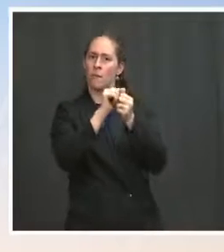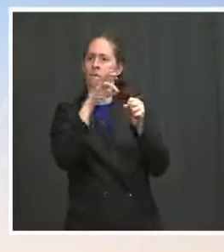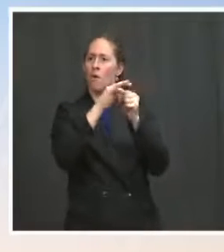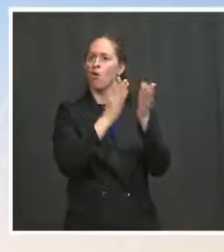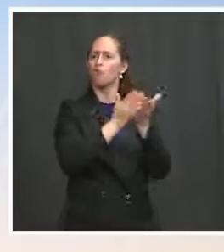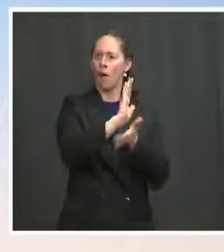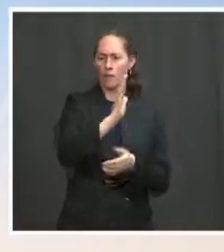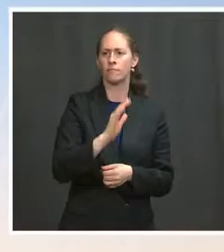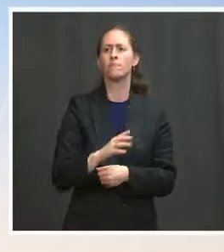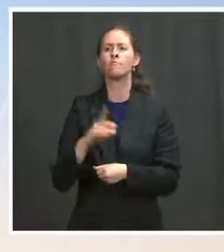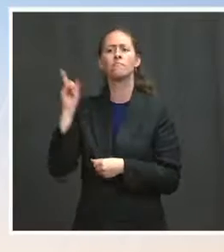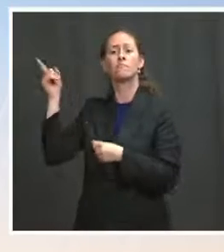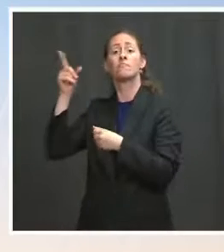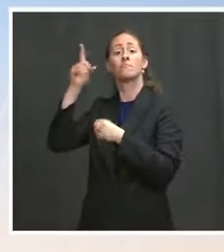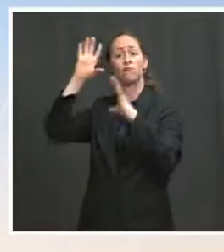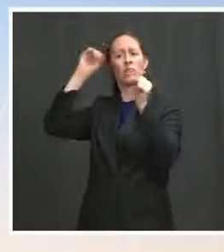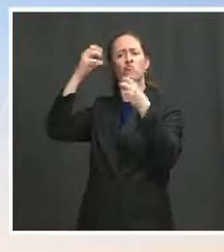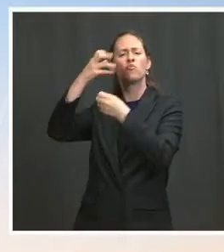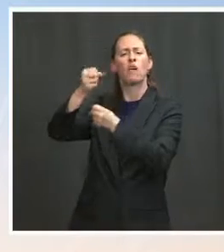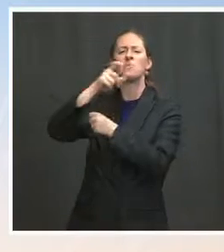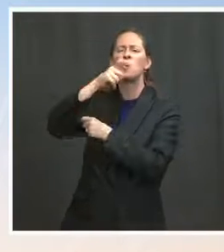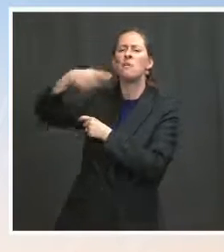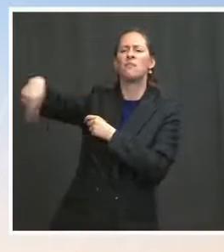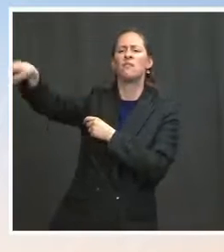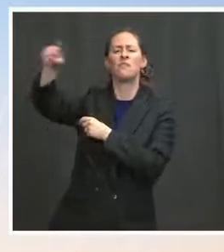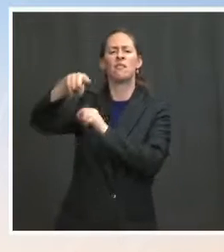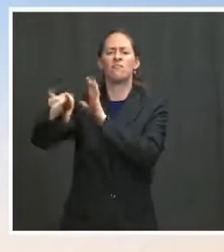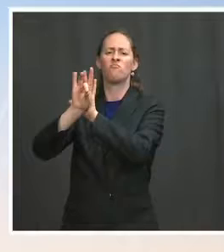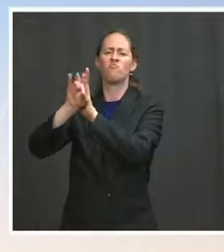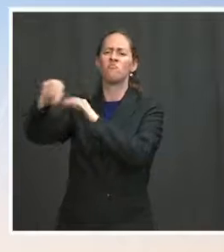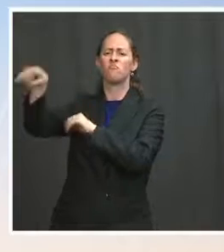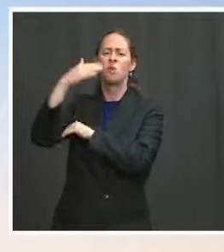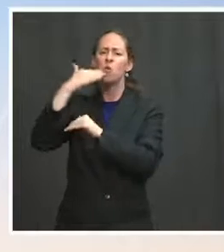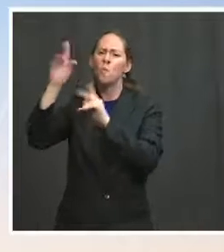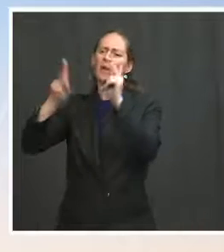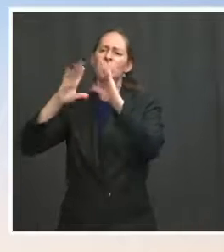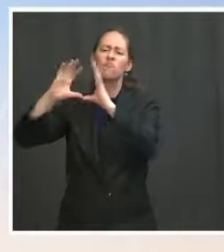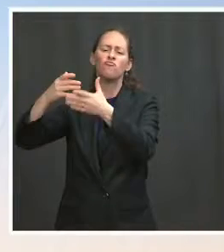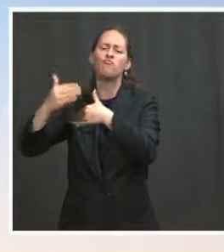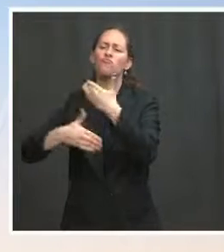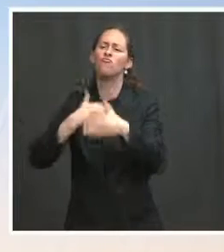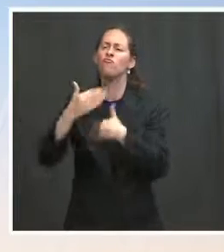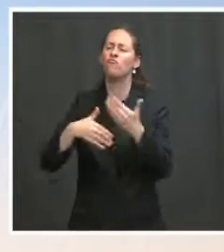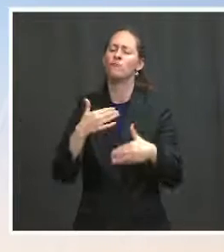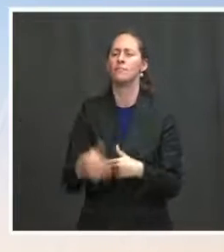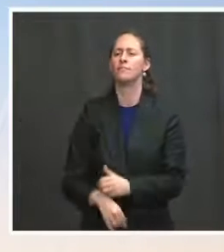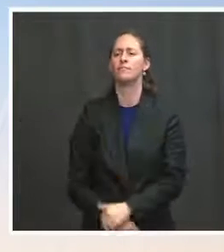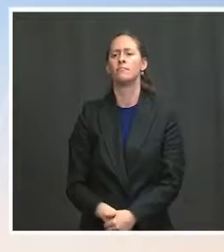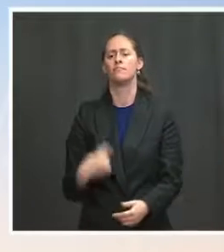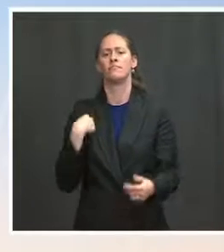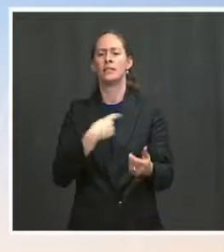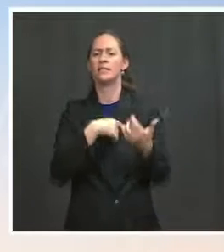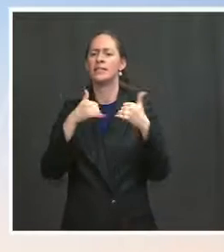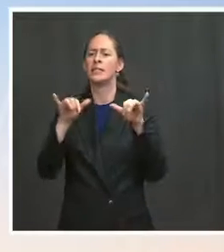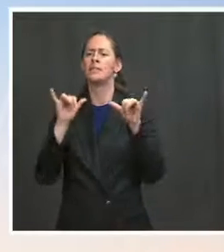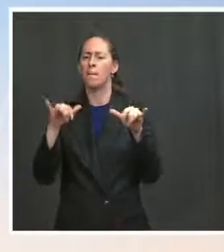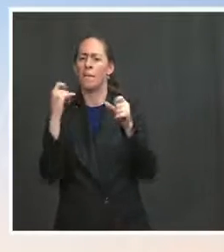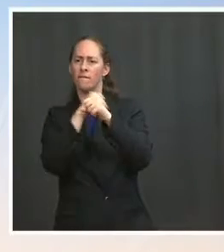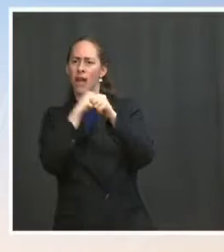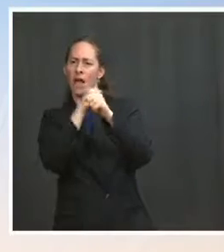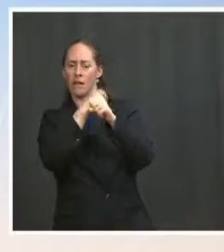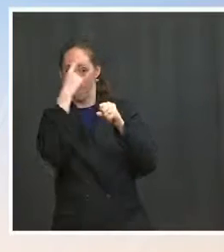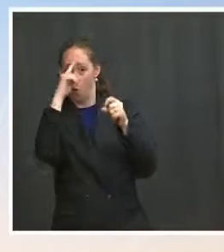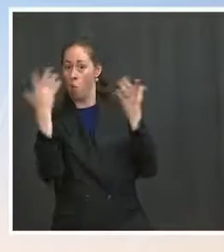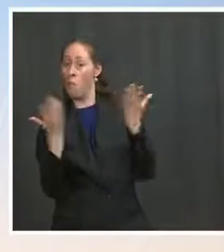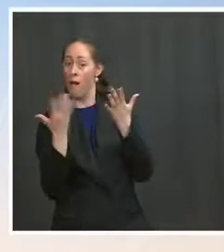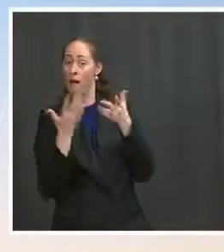the work they're going to continue to do on this front. We are going to continue to fight for, battle for, work toward federal legislation. I know it does not